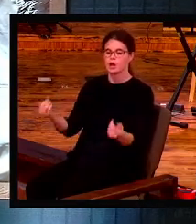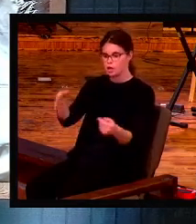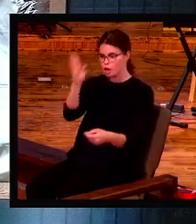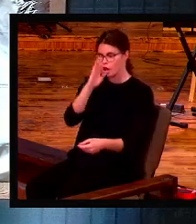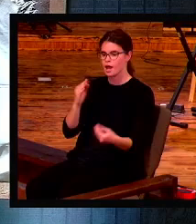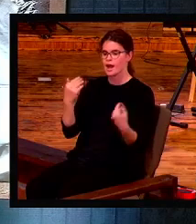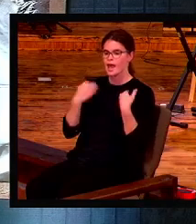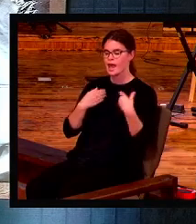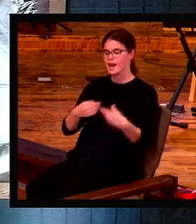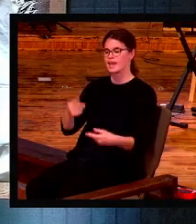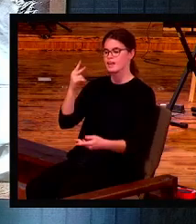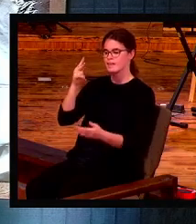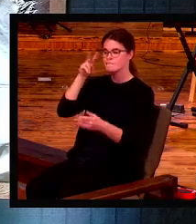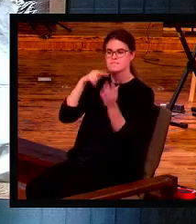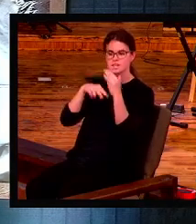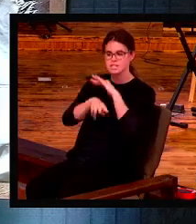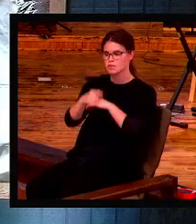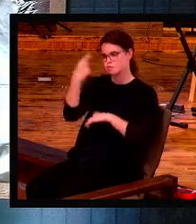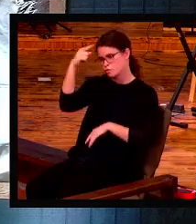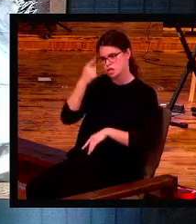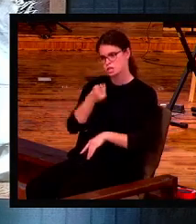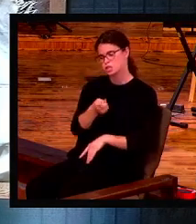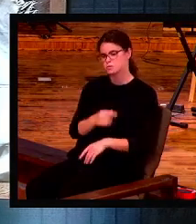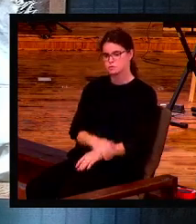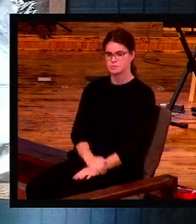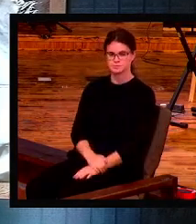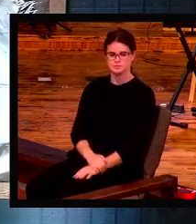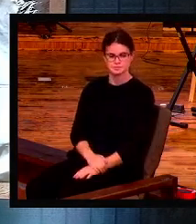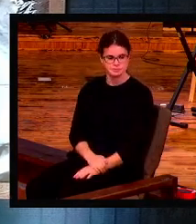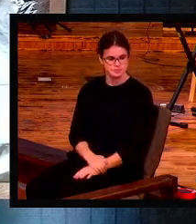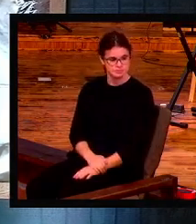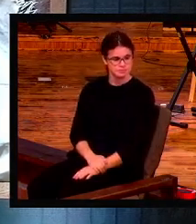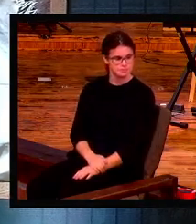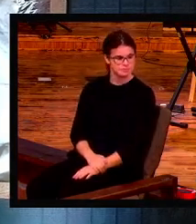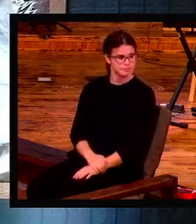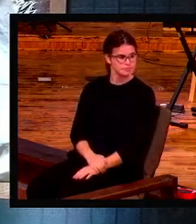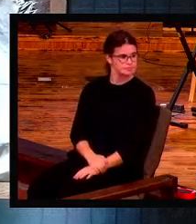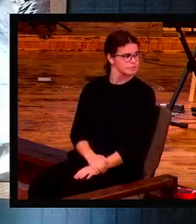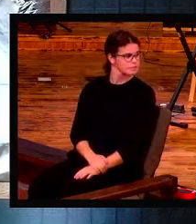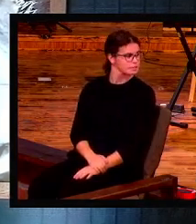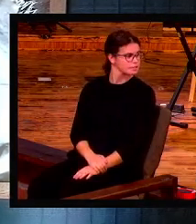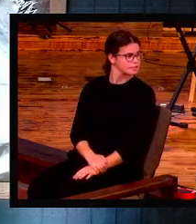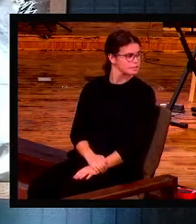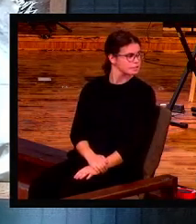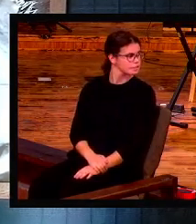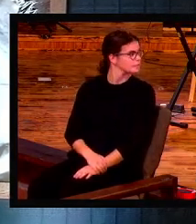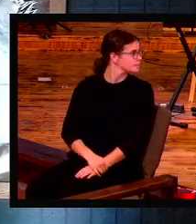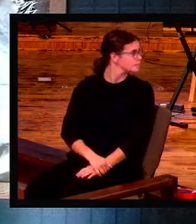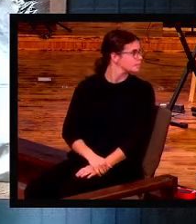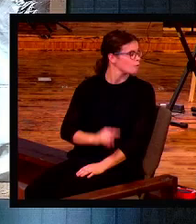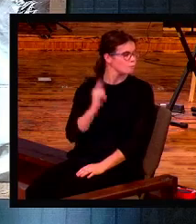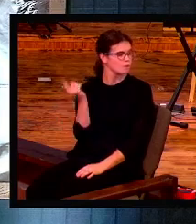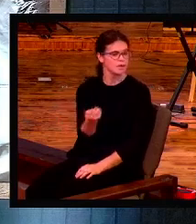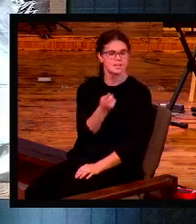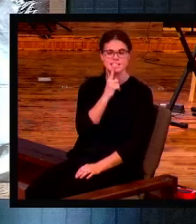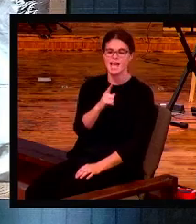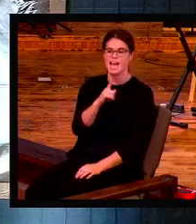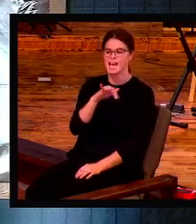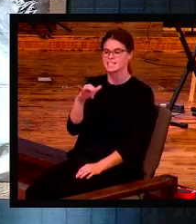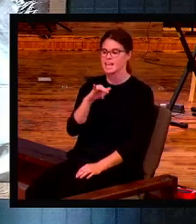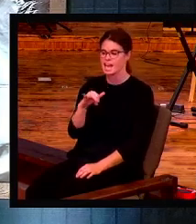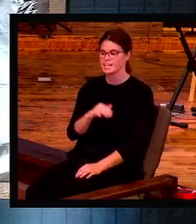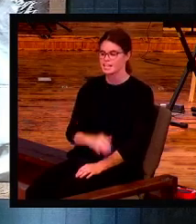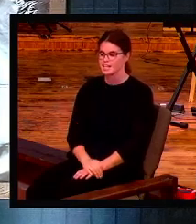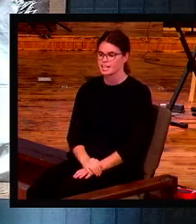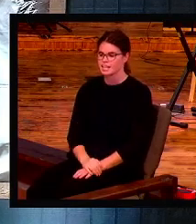Say it, say it. Okay, now we got to have more fun with it. We're going to do it like Hebrews. So you're going to, don't look